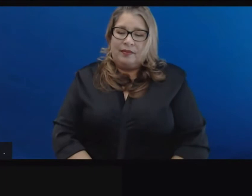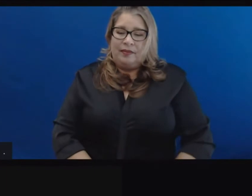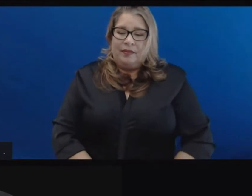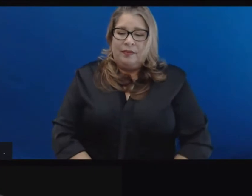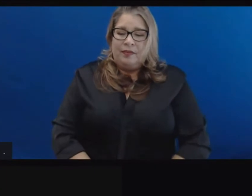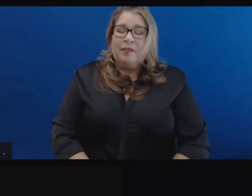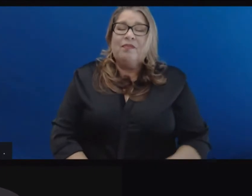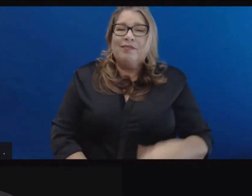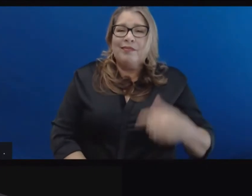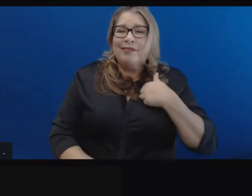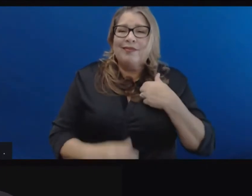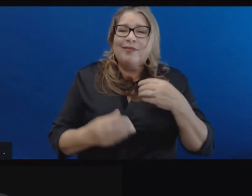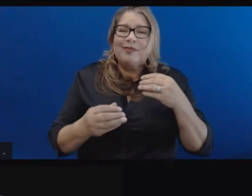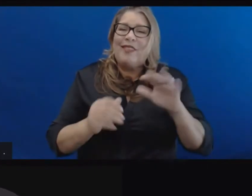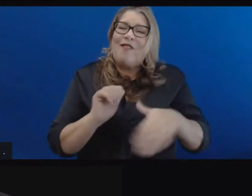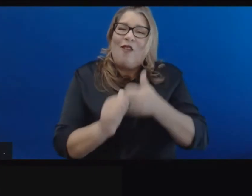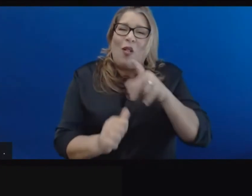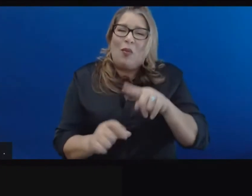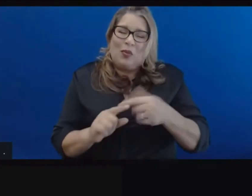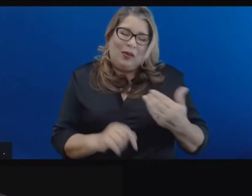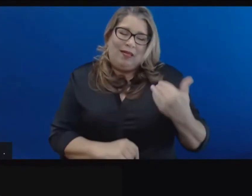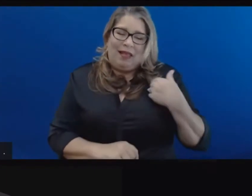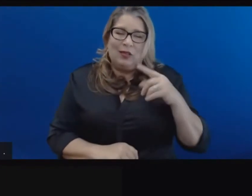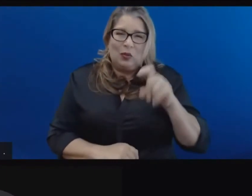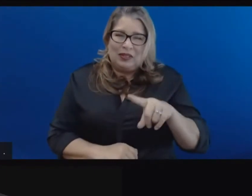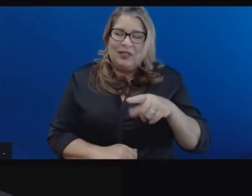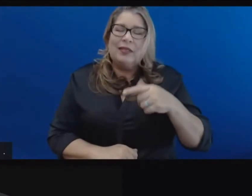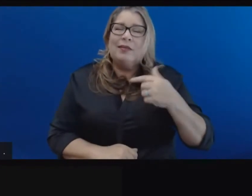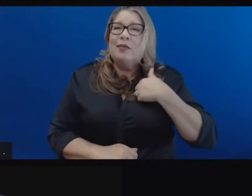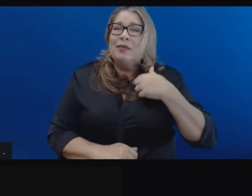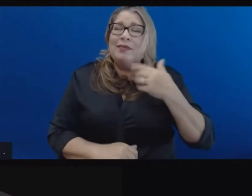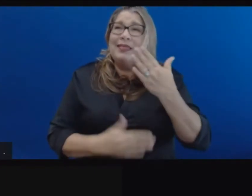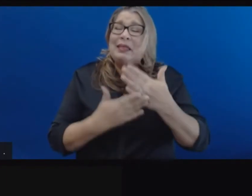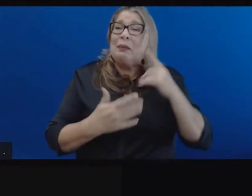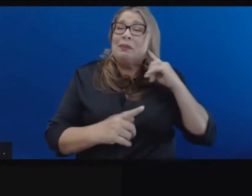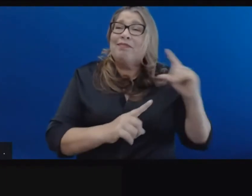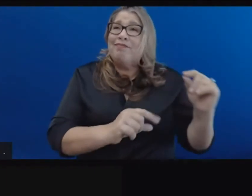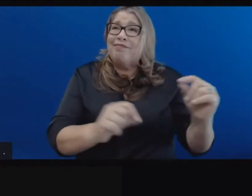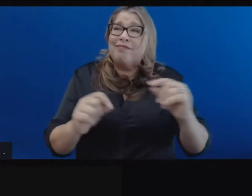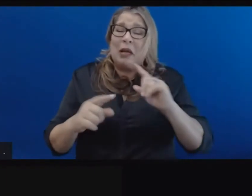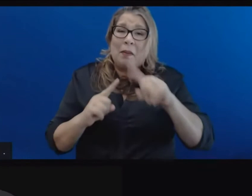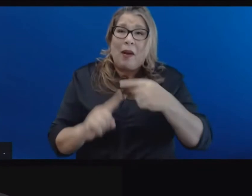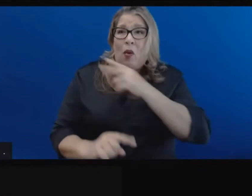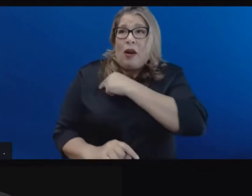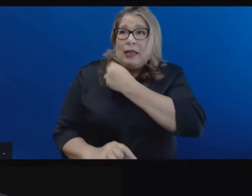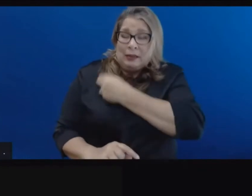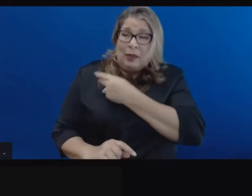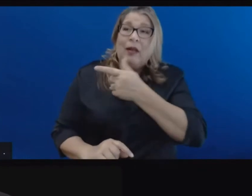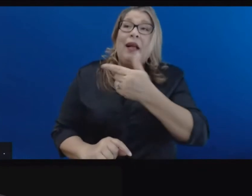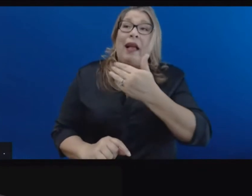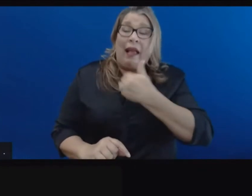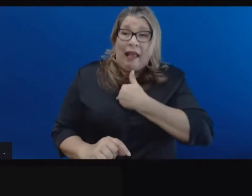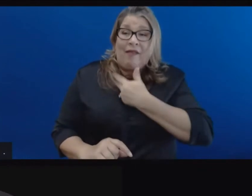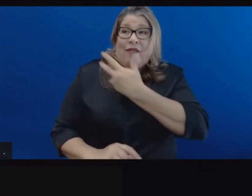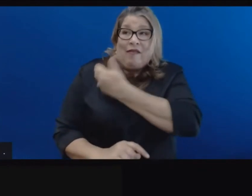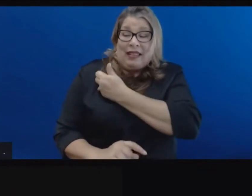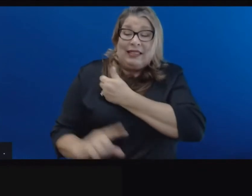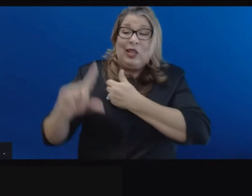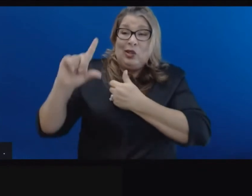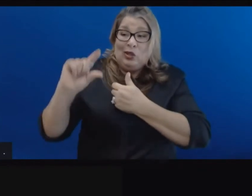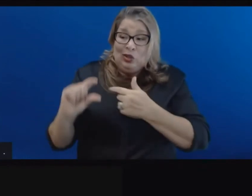and sort of scrambling to figure out how to distribute them. Do we think having these vaccine, super centers like Dodger Stadium will